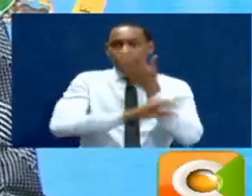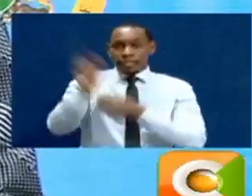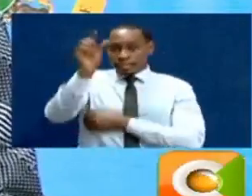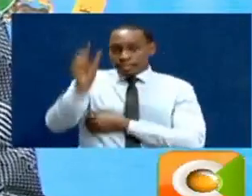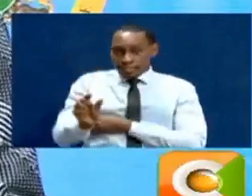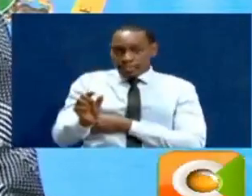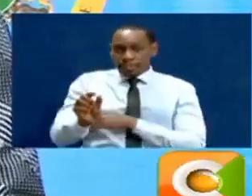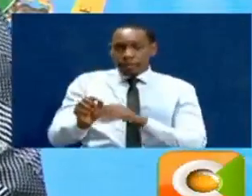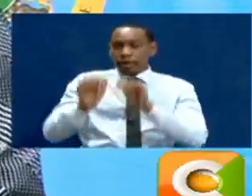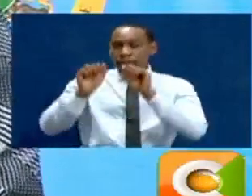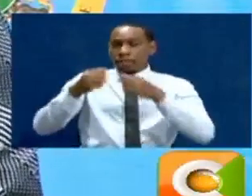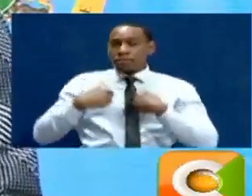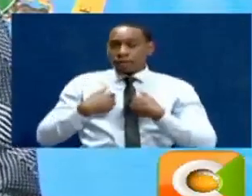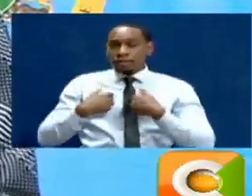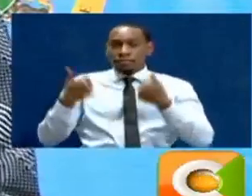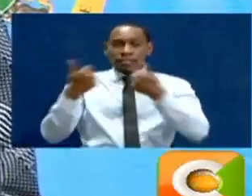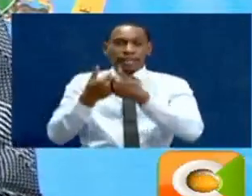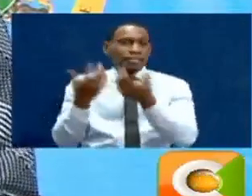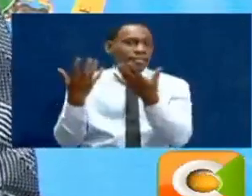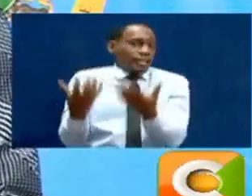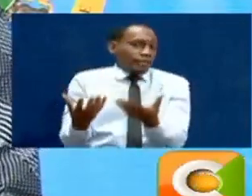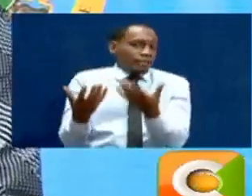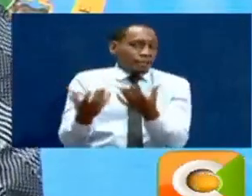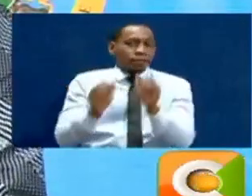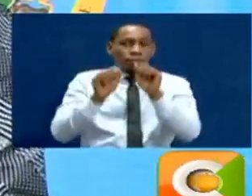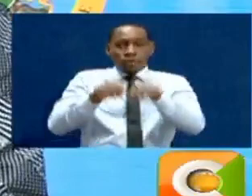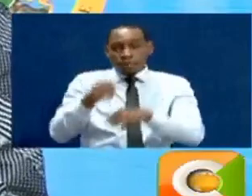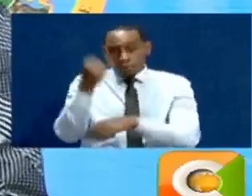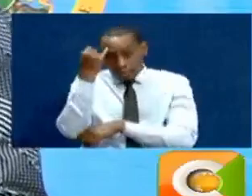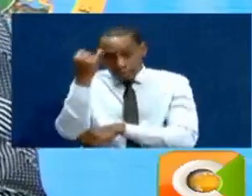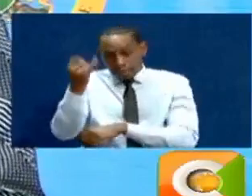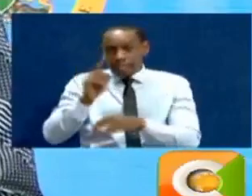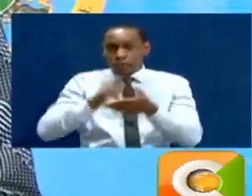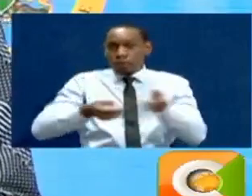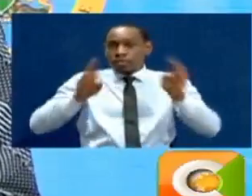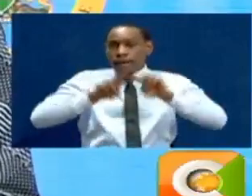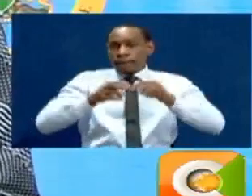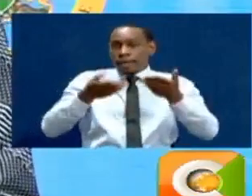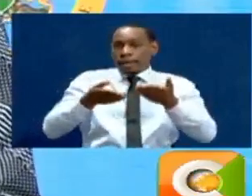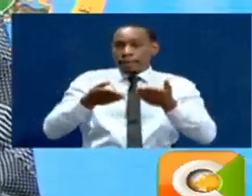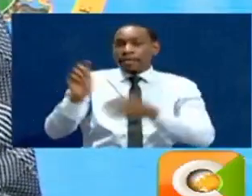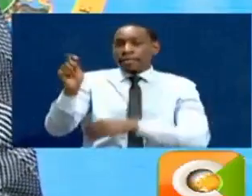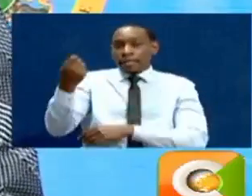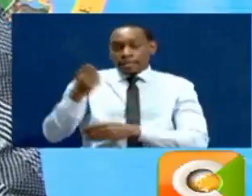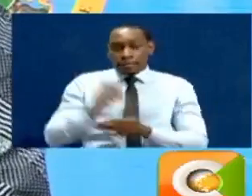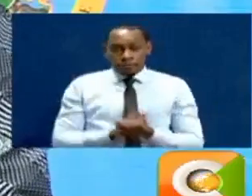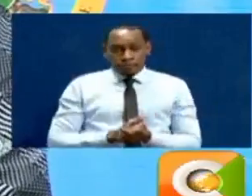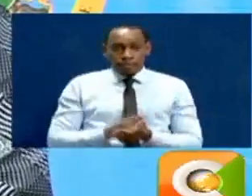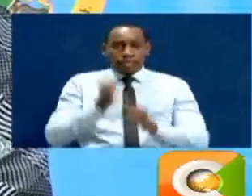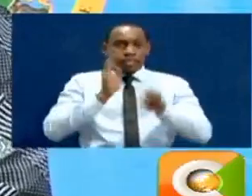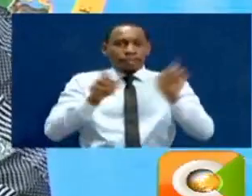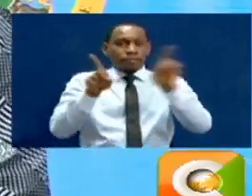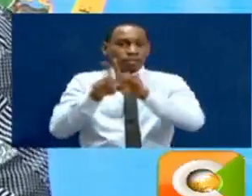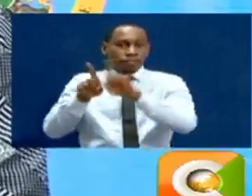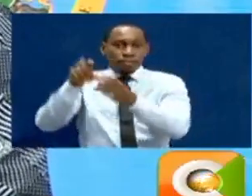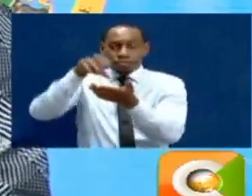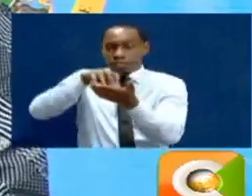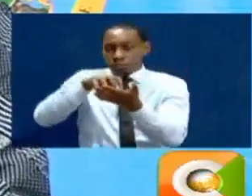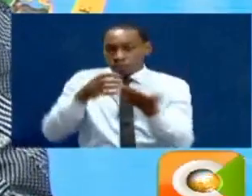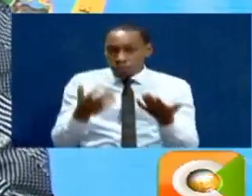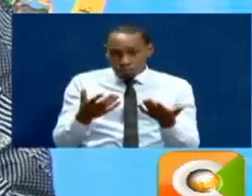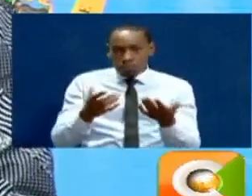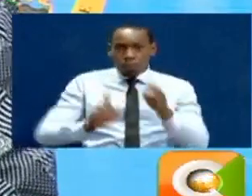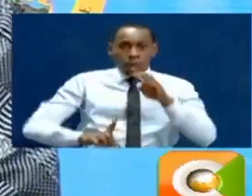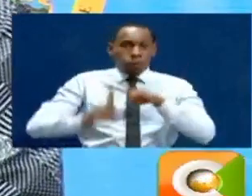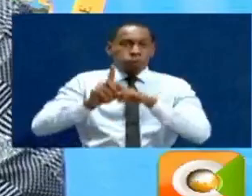Italy can get overwhelmed, then you can imagine what would happen to this part of the world if similar circumstances